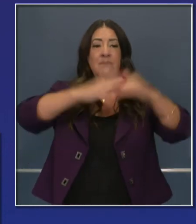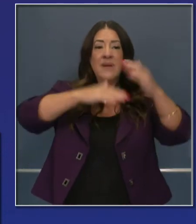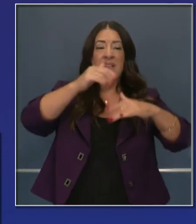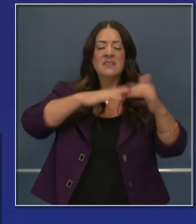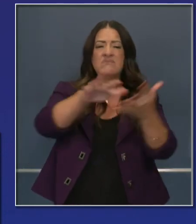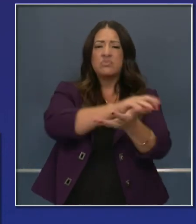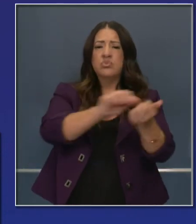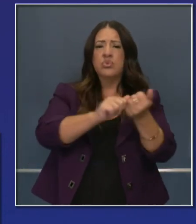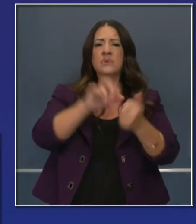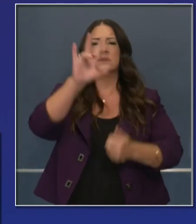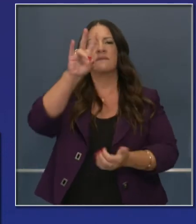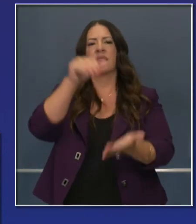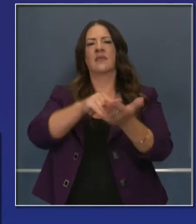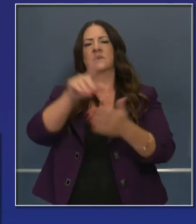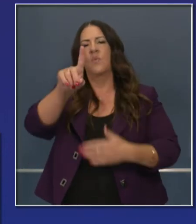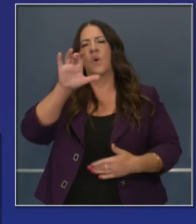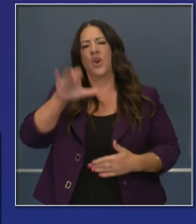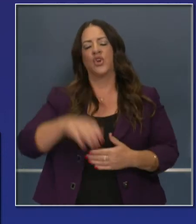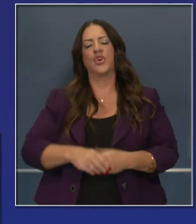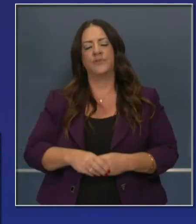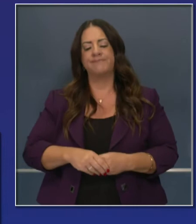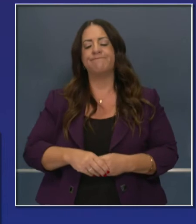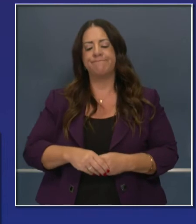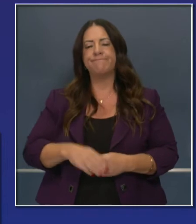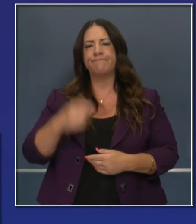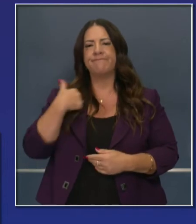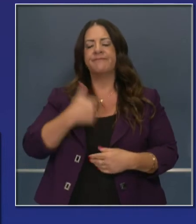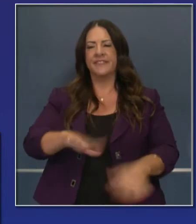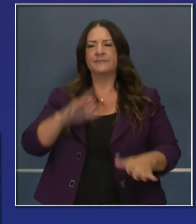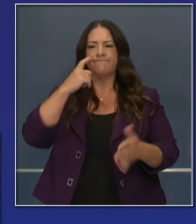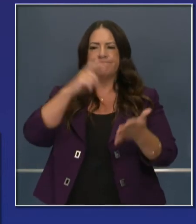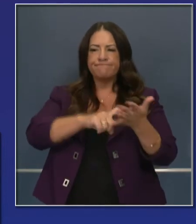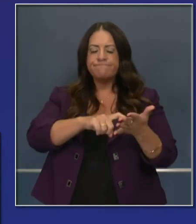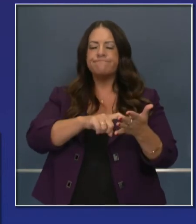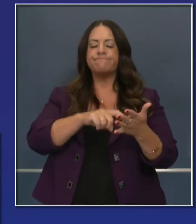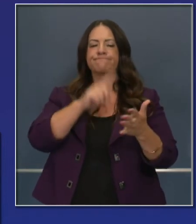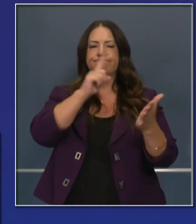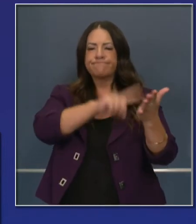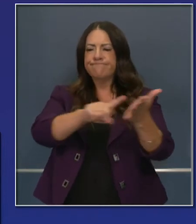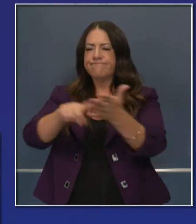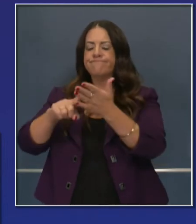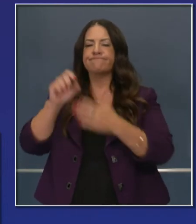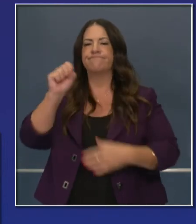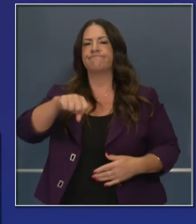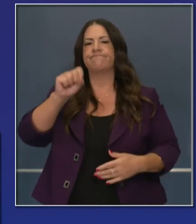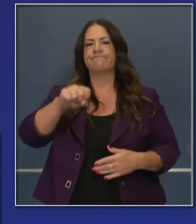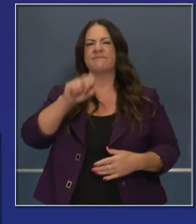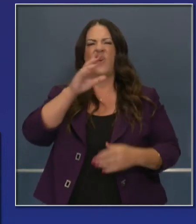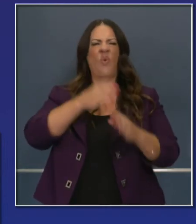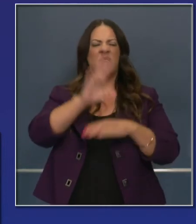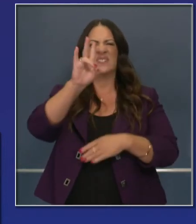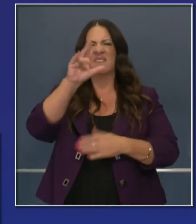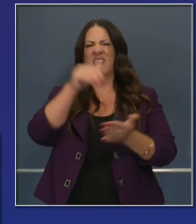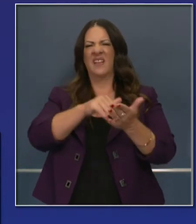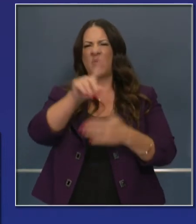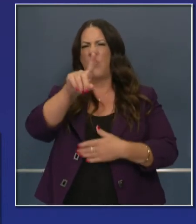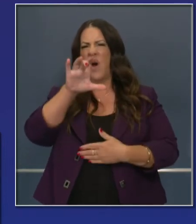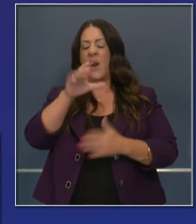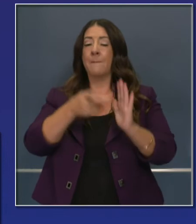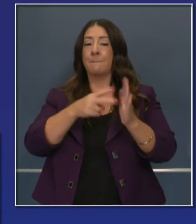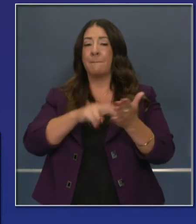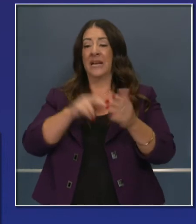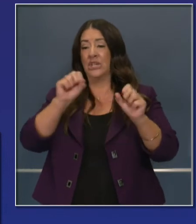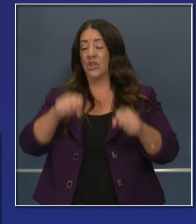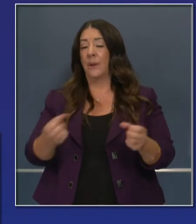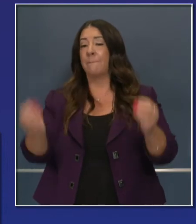destroyed, and those are the structures that we've been able to identify, recognizing that number. Thus, the plus sign you see there likely is to